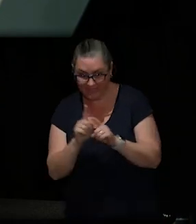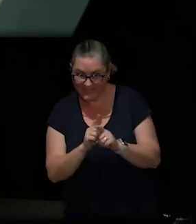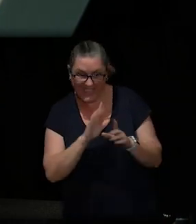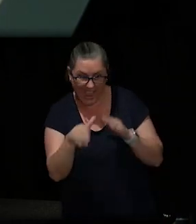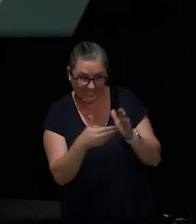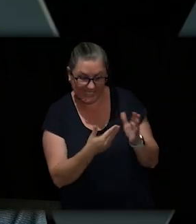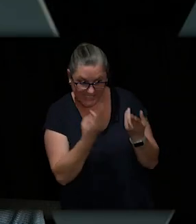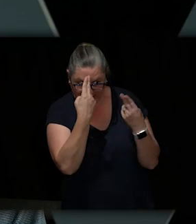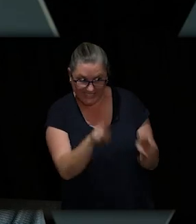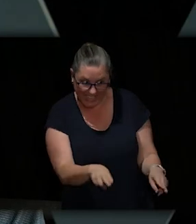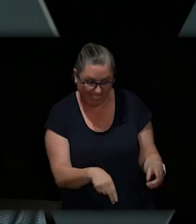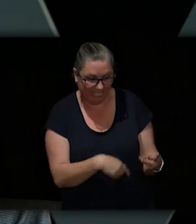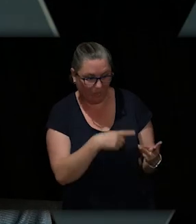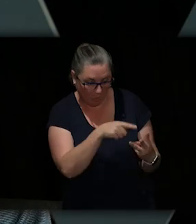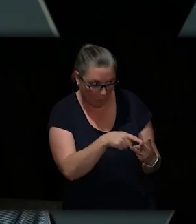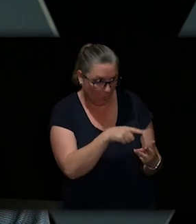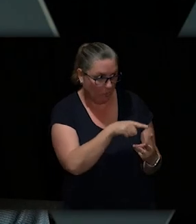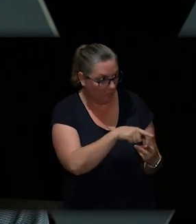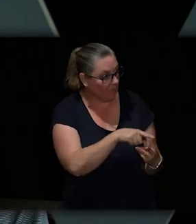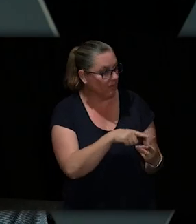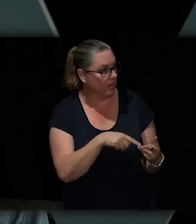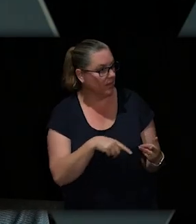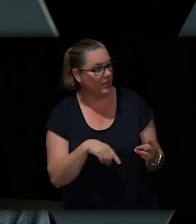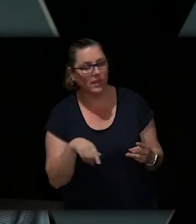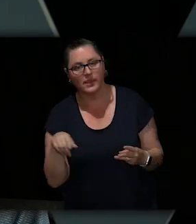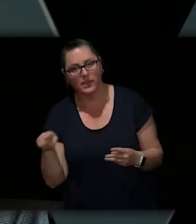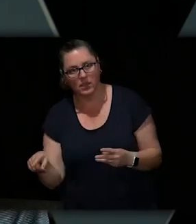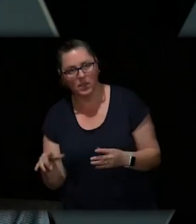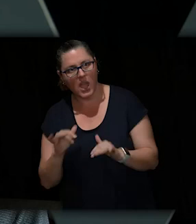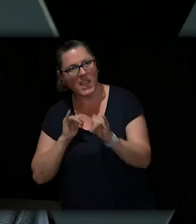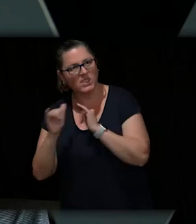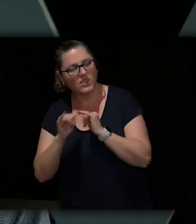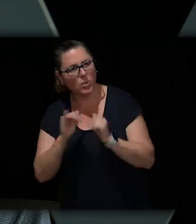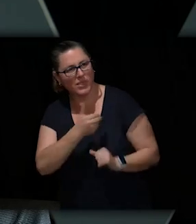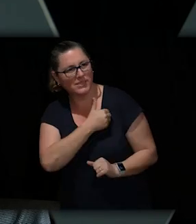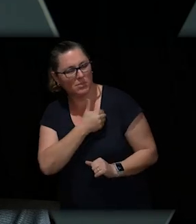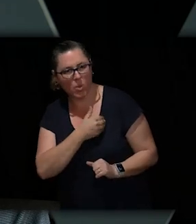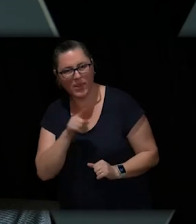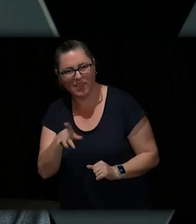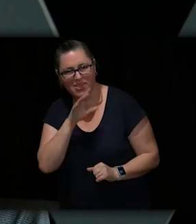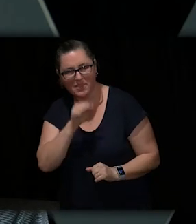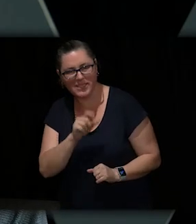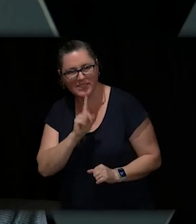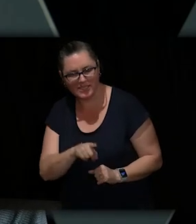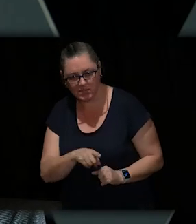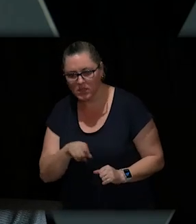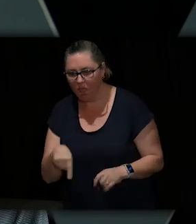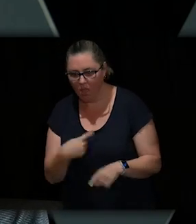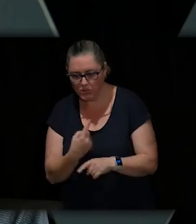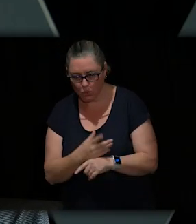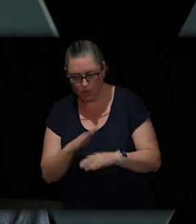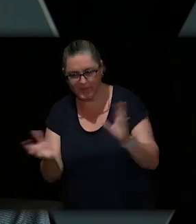Well, yep. Well, one of the interviews I did before this morning, the guy said, because I was talking about how we were in Sydney and we